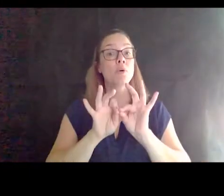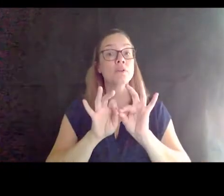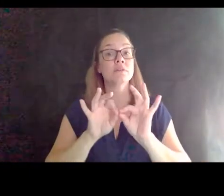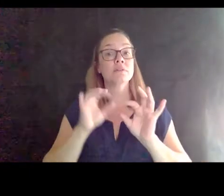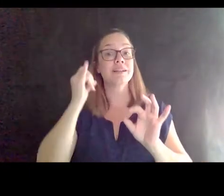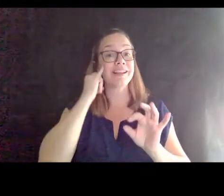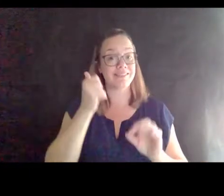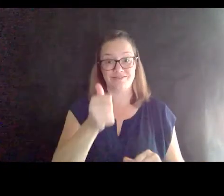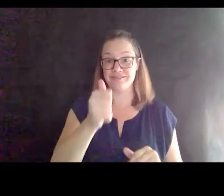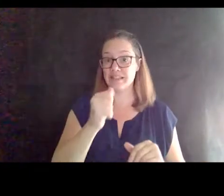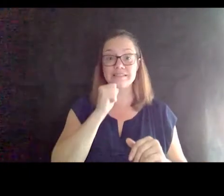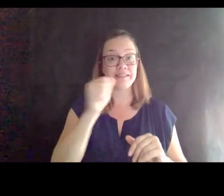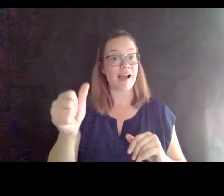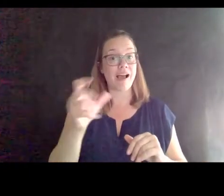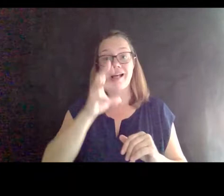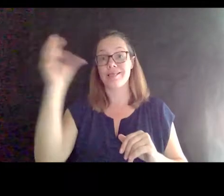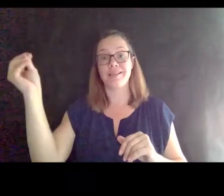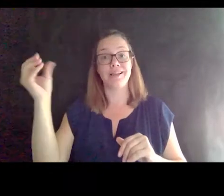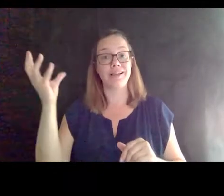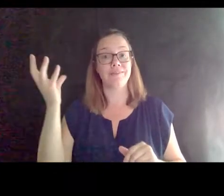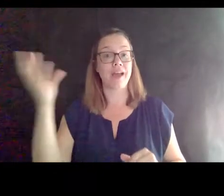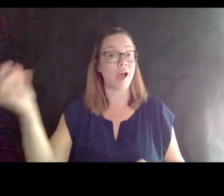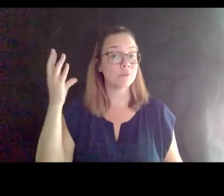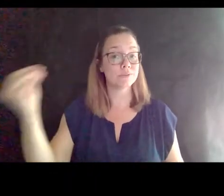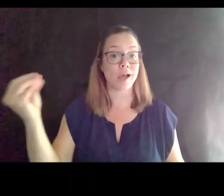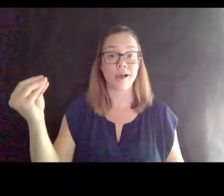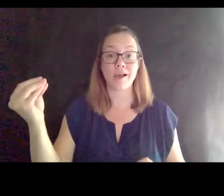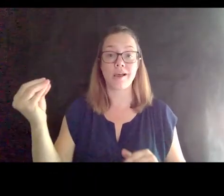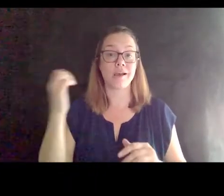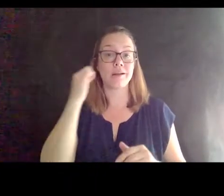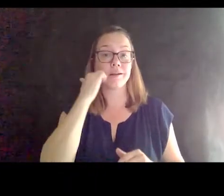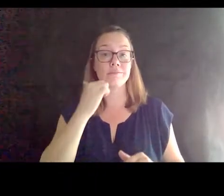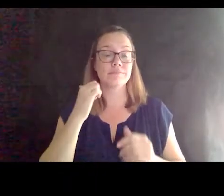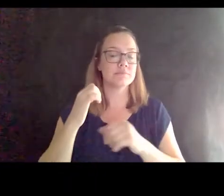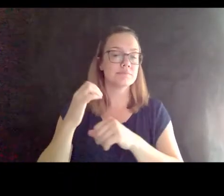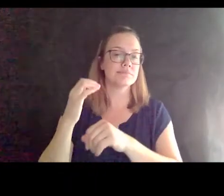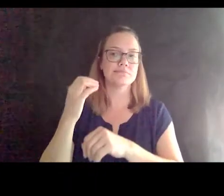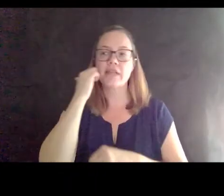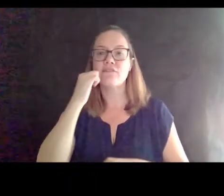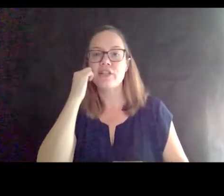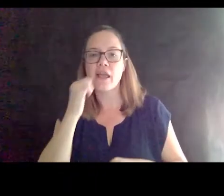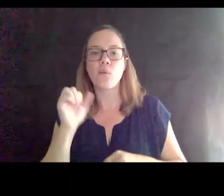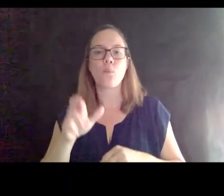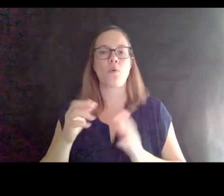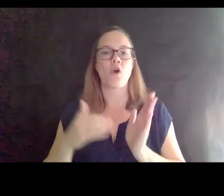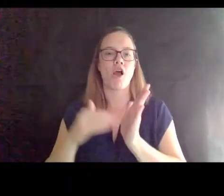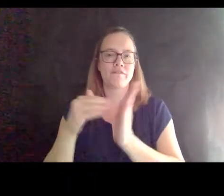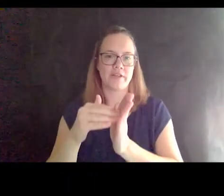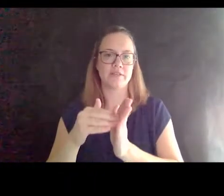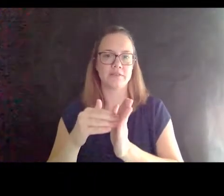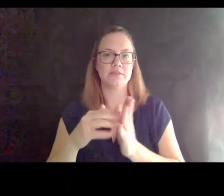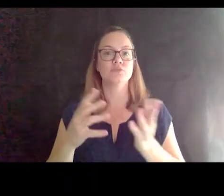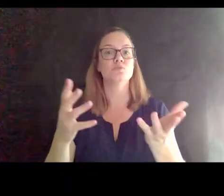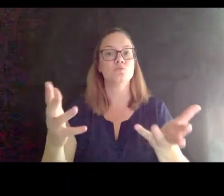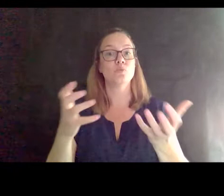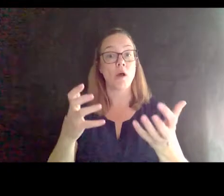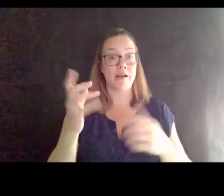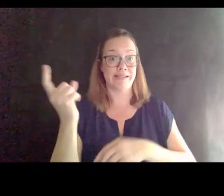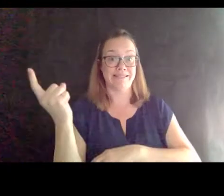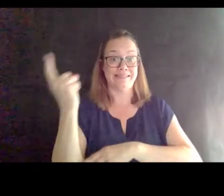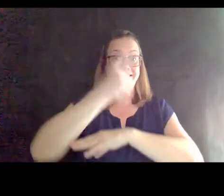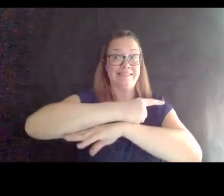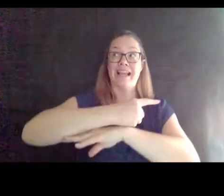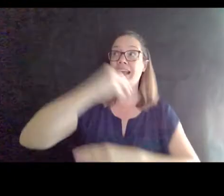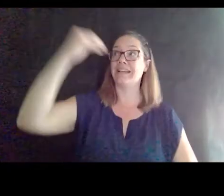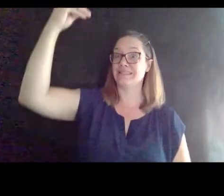venture outside frequently. Maybe you're stuck in an office all day and you're not able to get out. So, exposure to that sunlight during